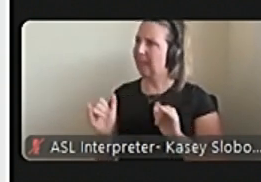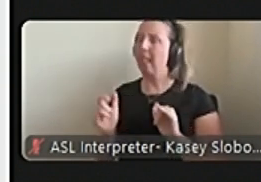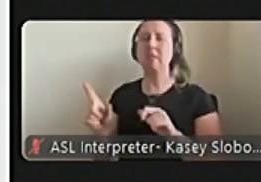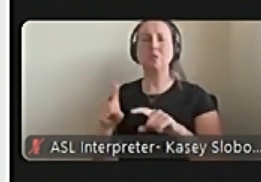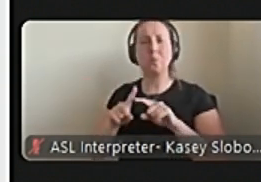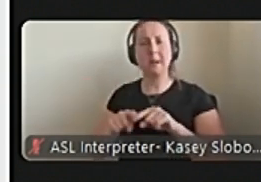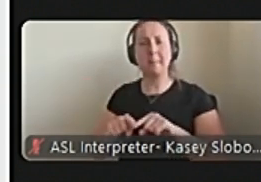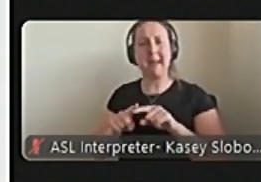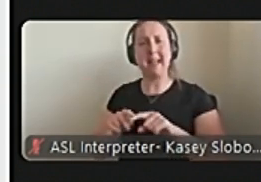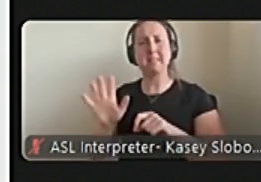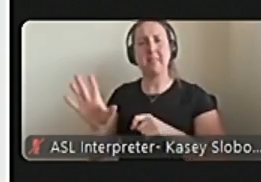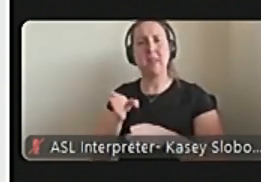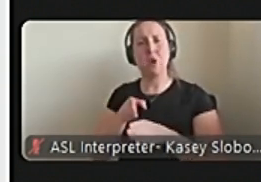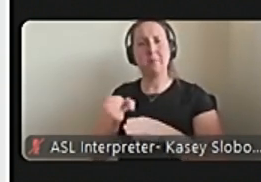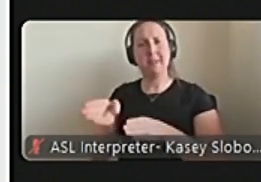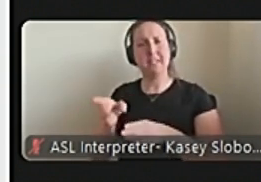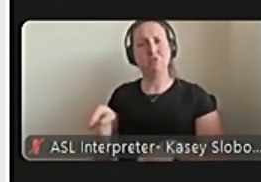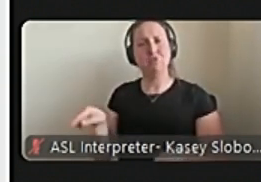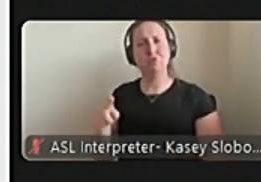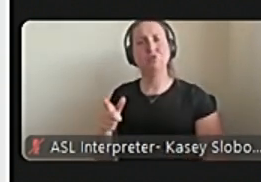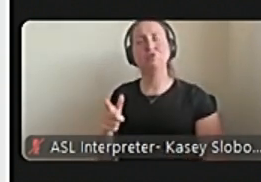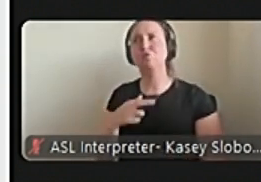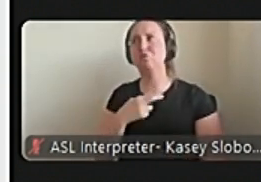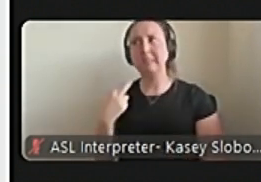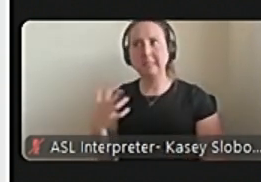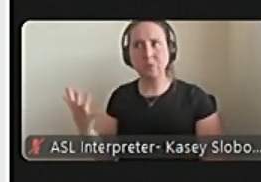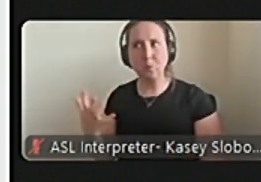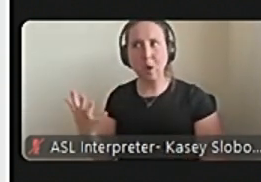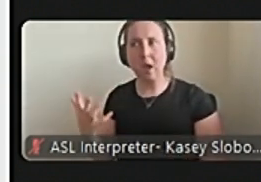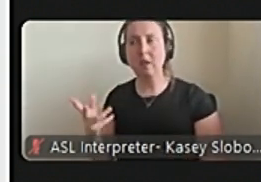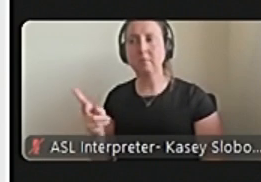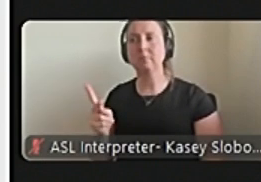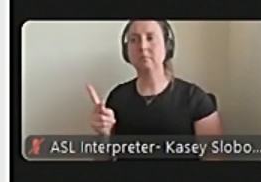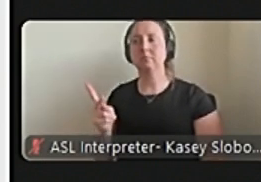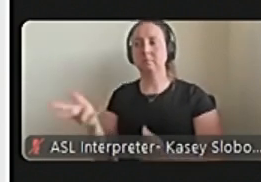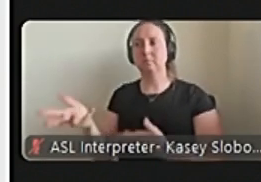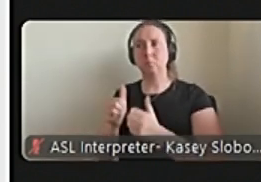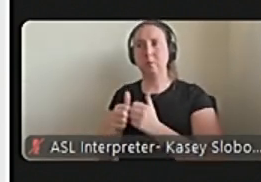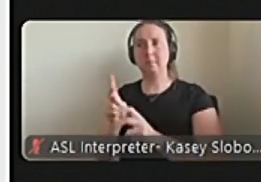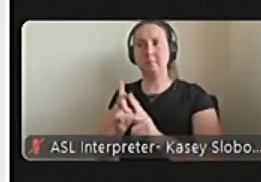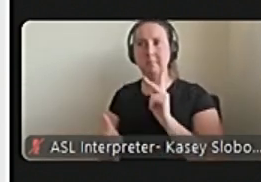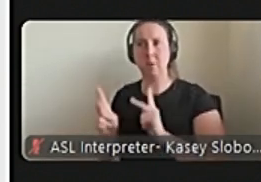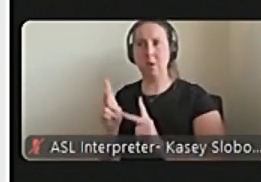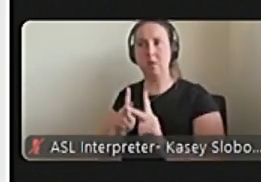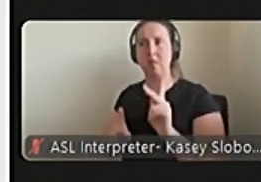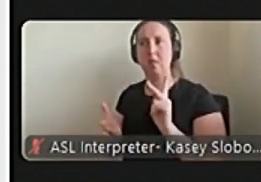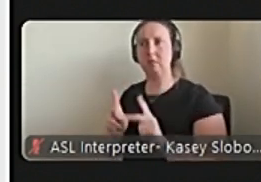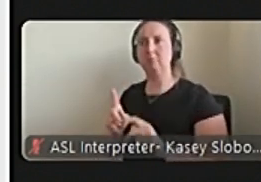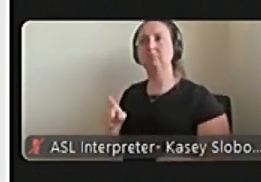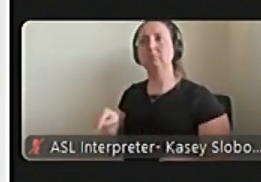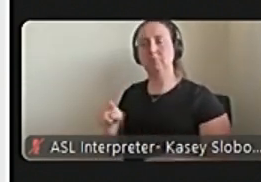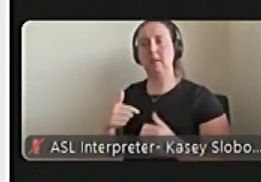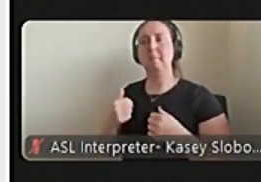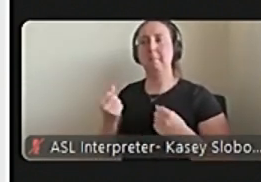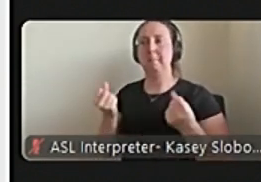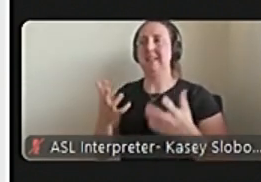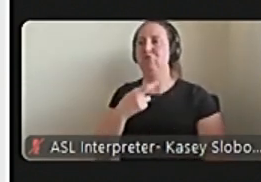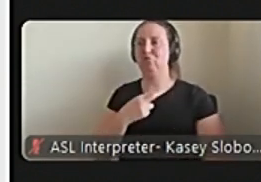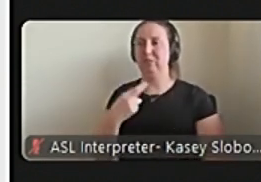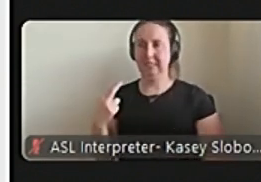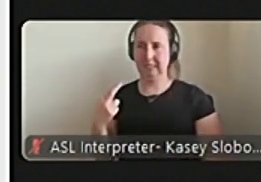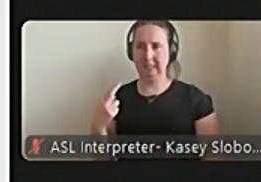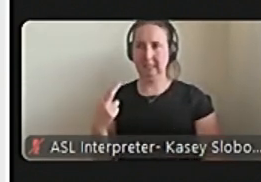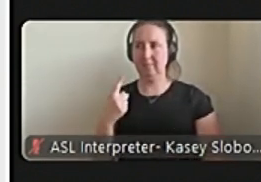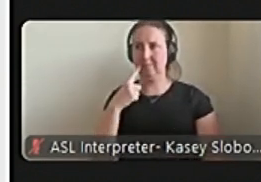profession, what risks do you take by the people you serve? You know, there are going to be risks that plotting and planning,